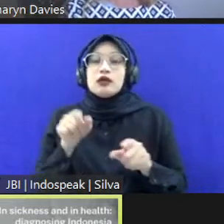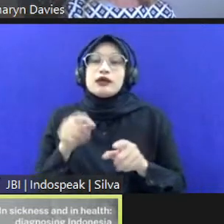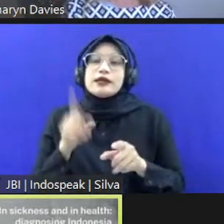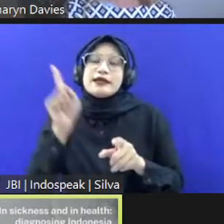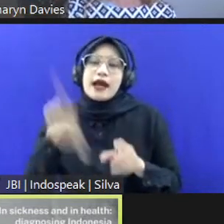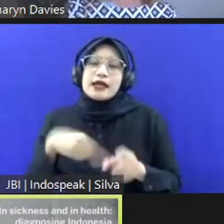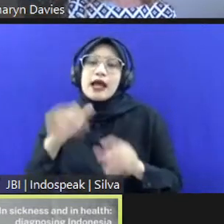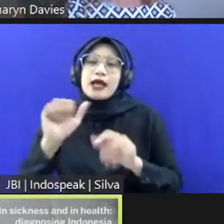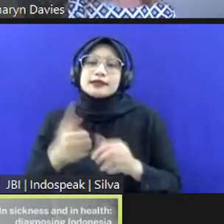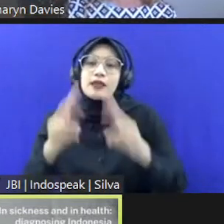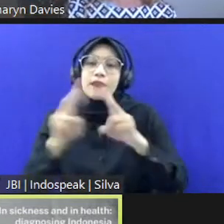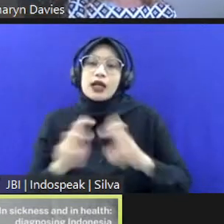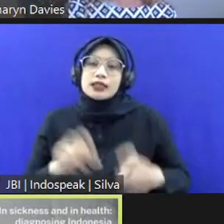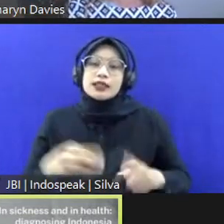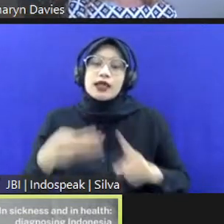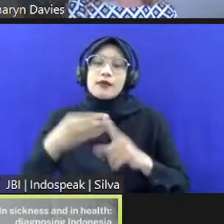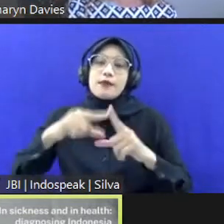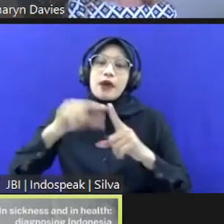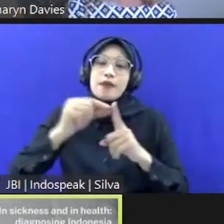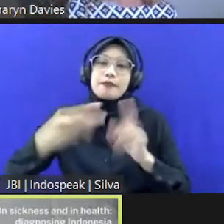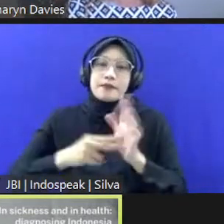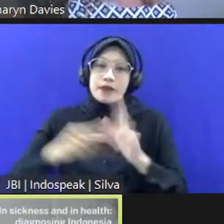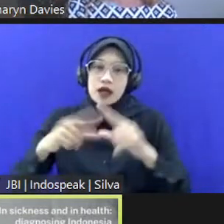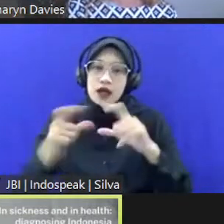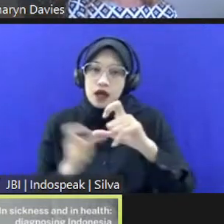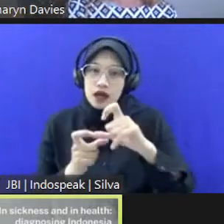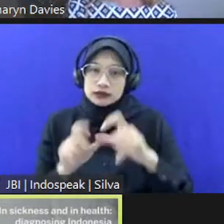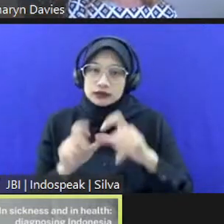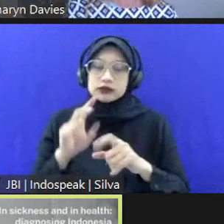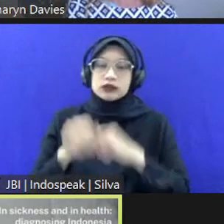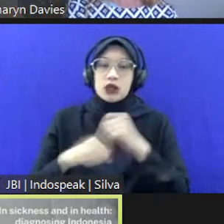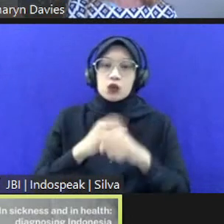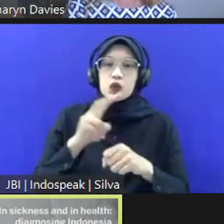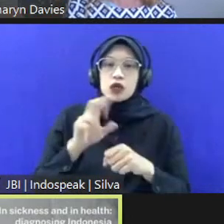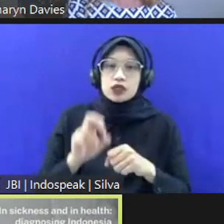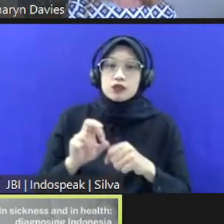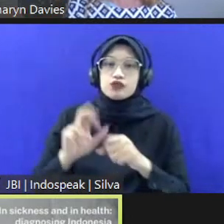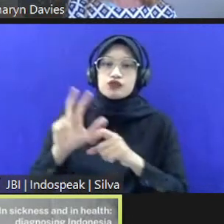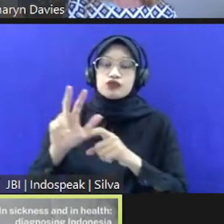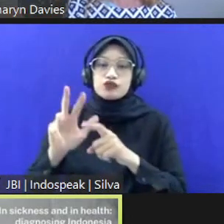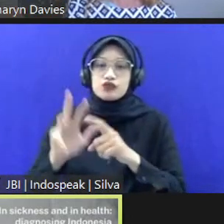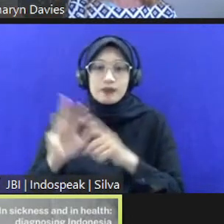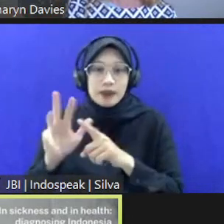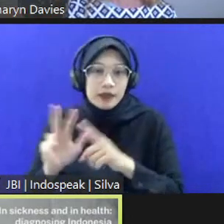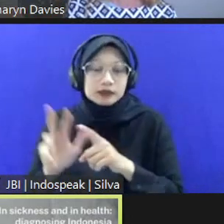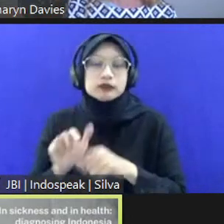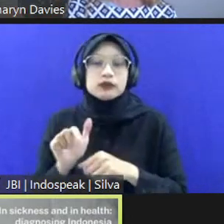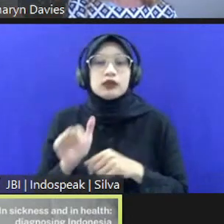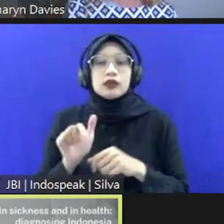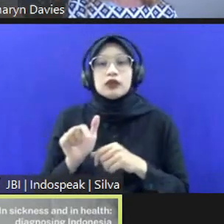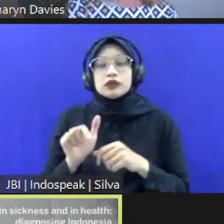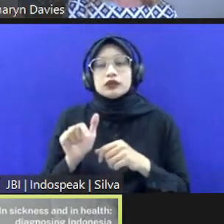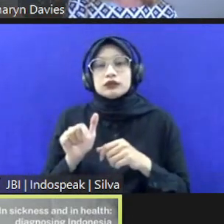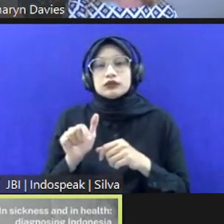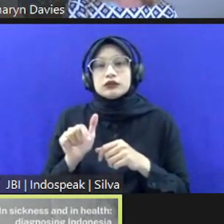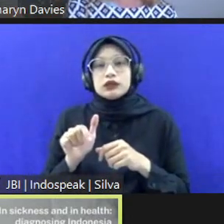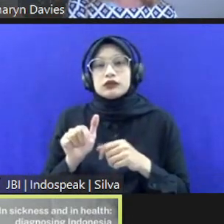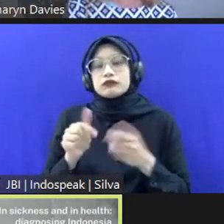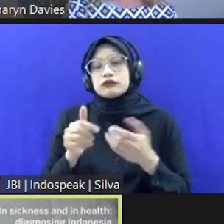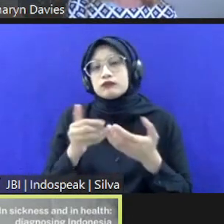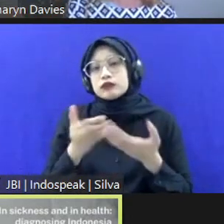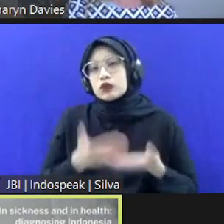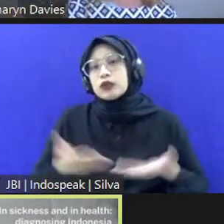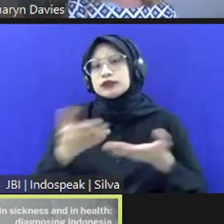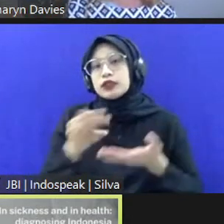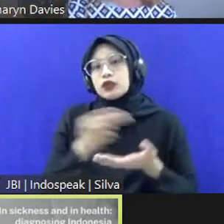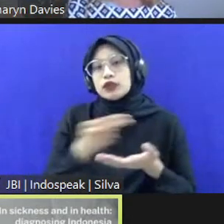in 2018, the trend of the sickness in Indonesia also shift towards